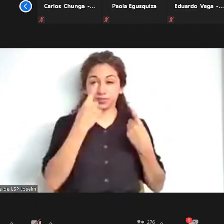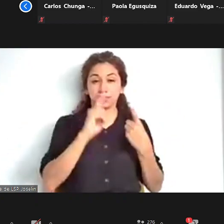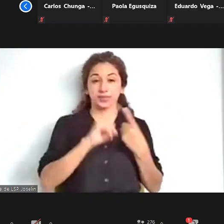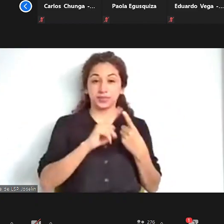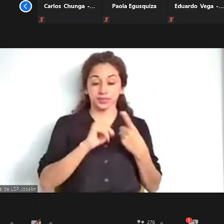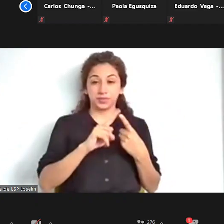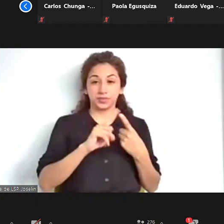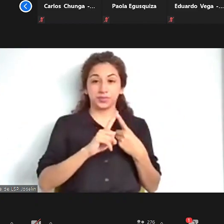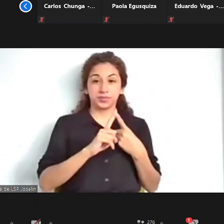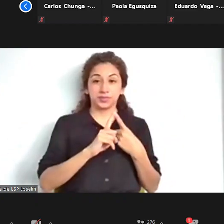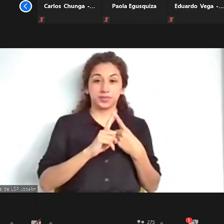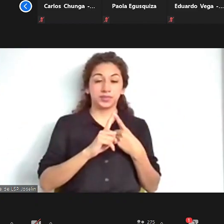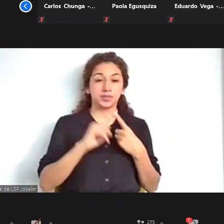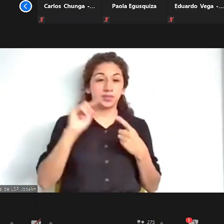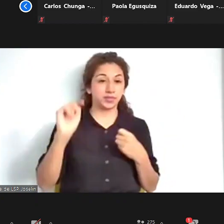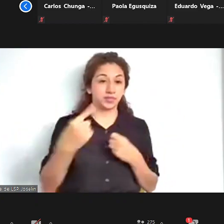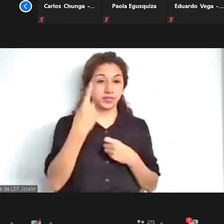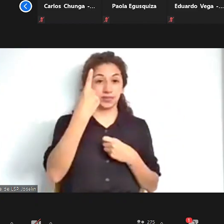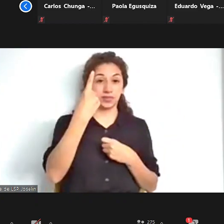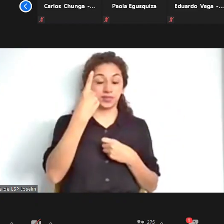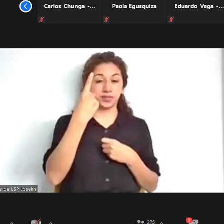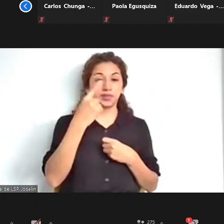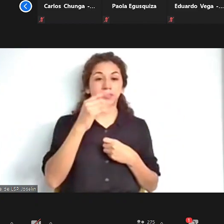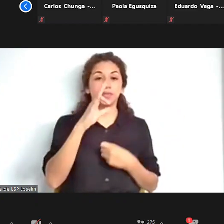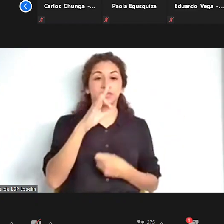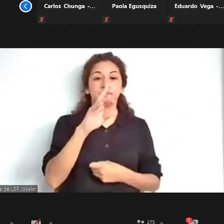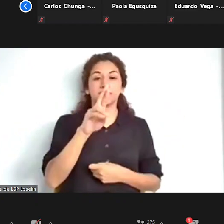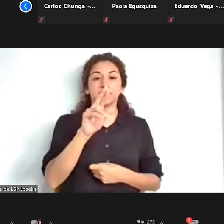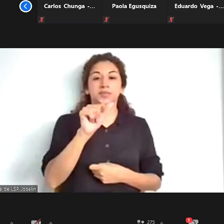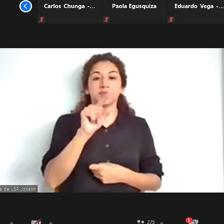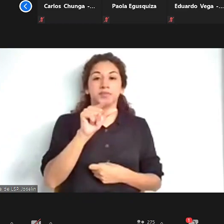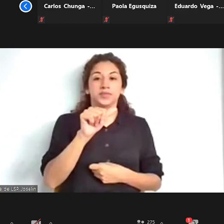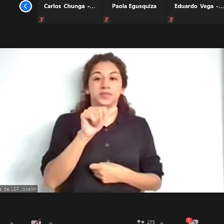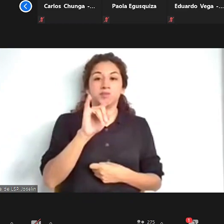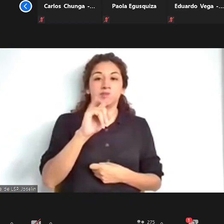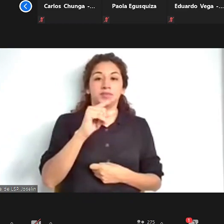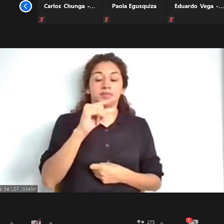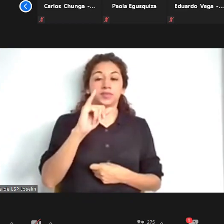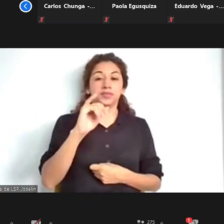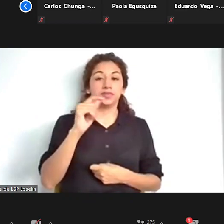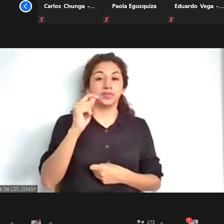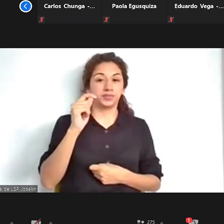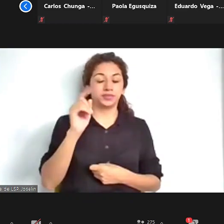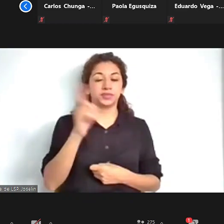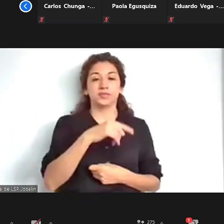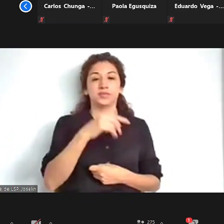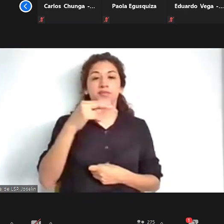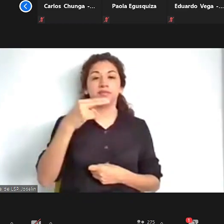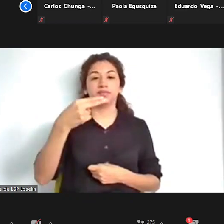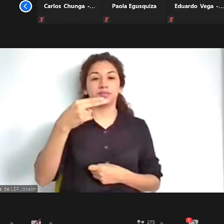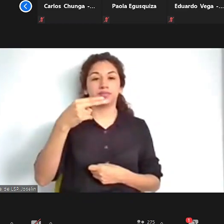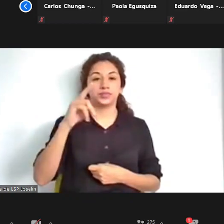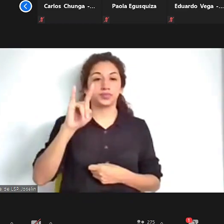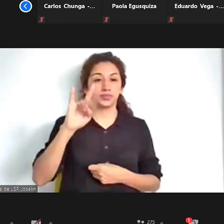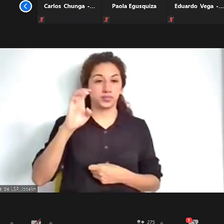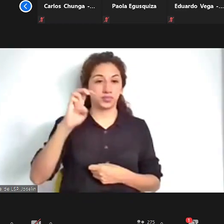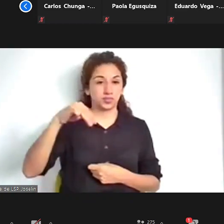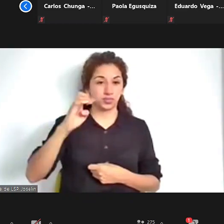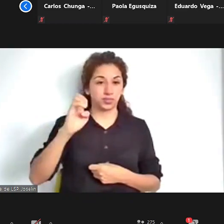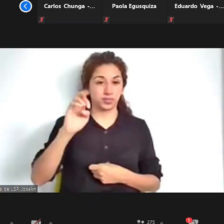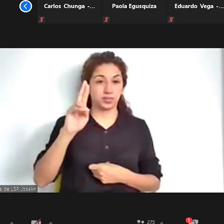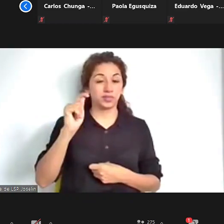different stages first the first round we would like to convert to